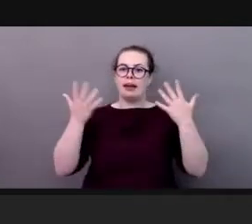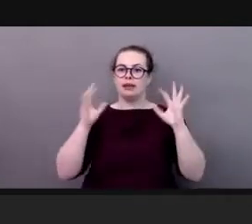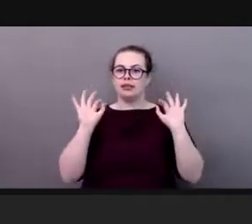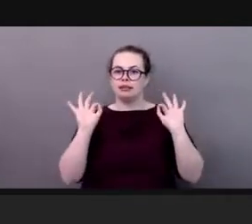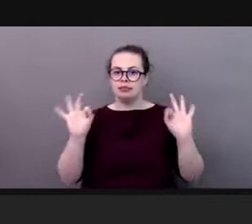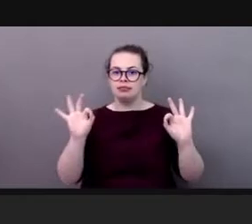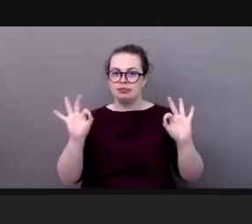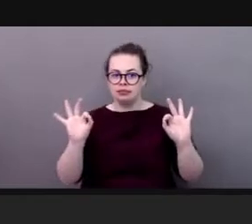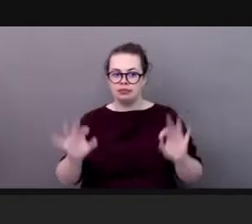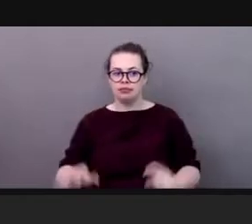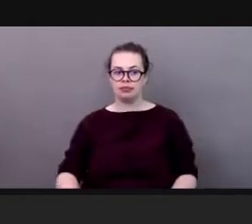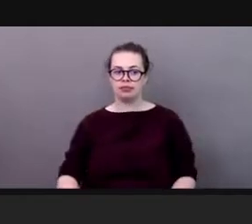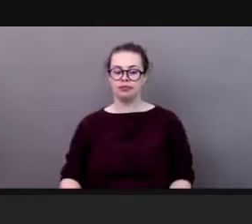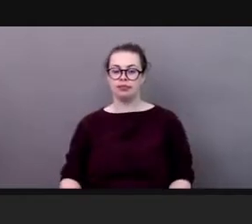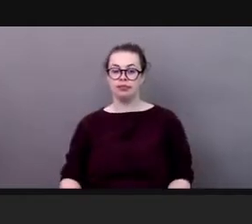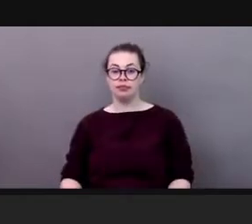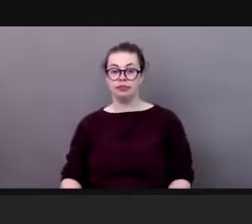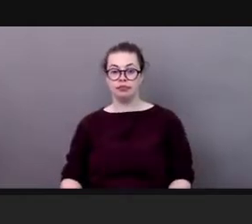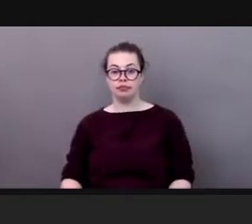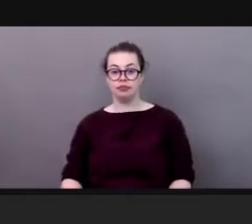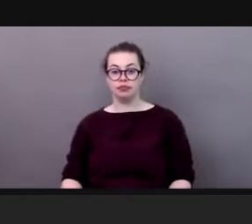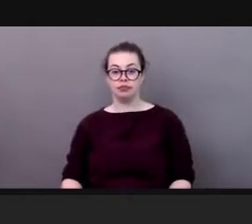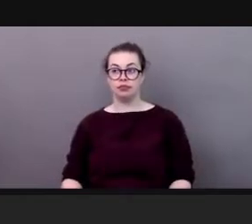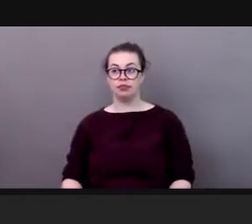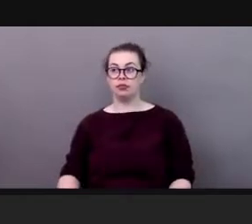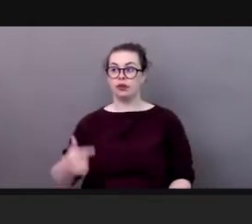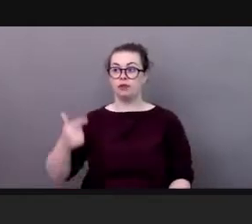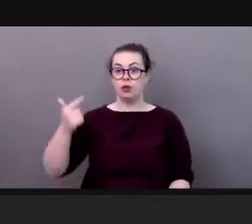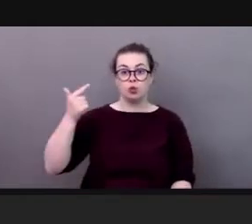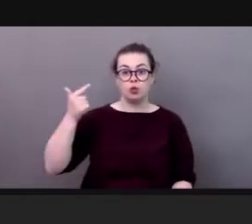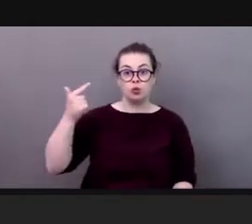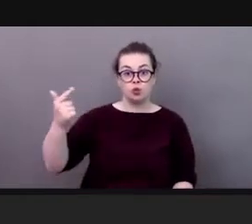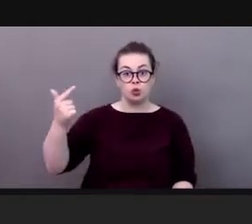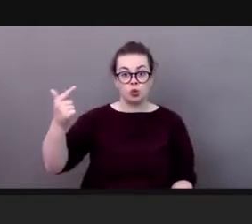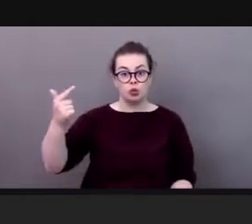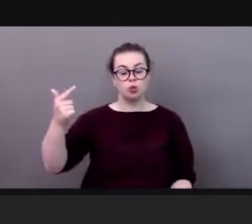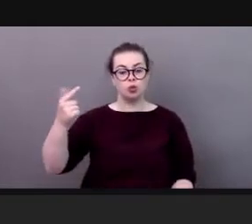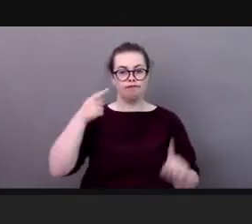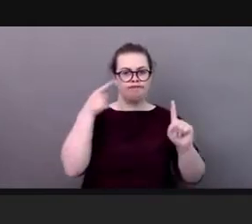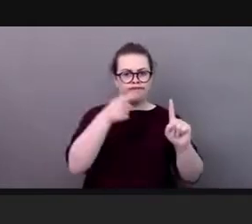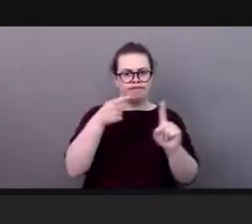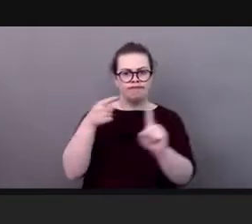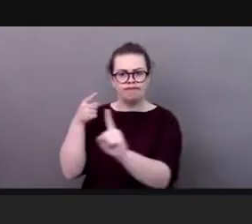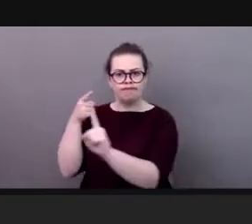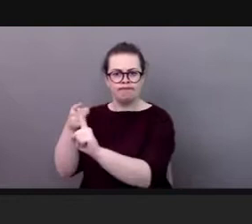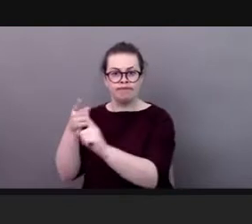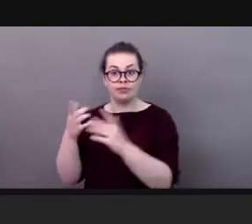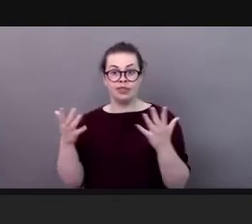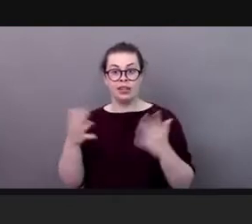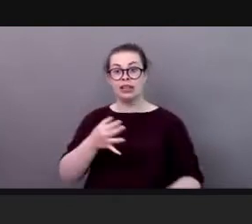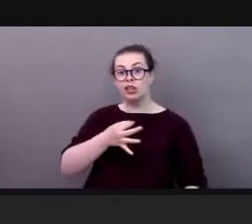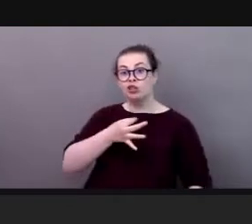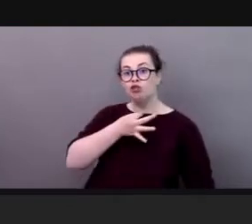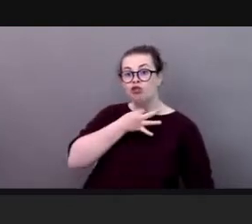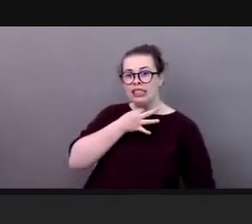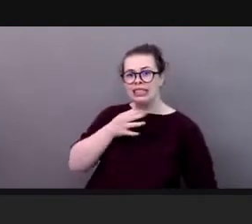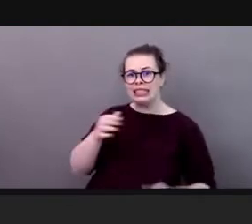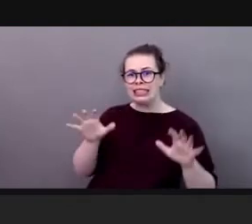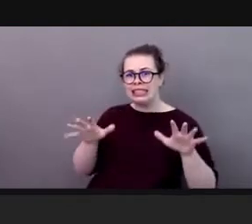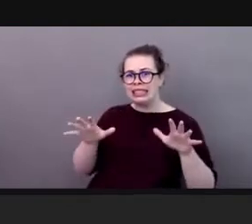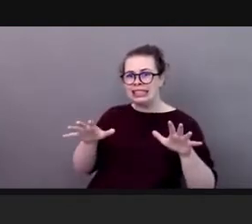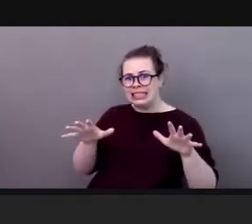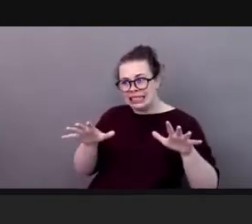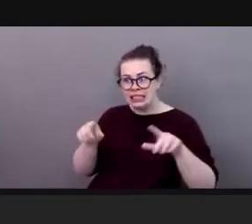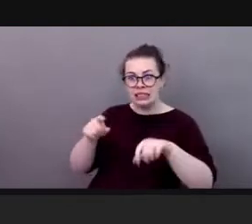With the kind of, we have two main actions here. We want to promote a risk-informed approach to operations, so